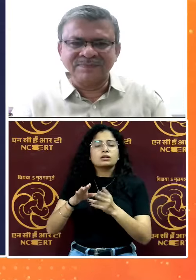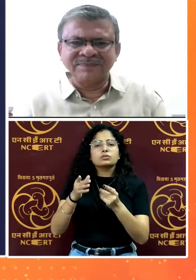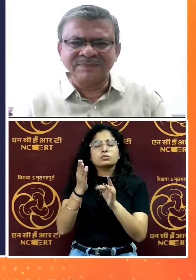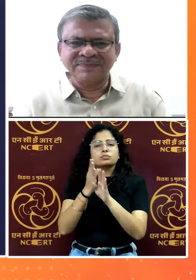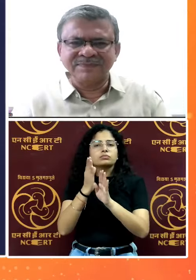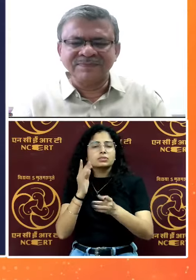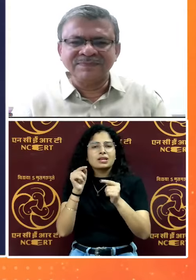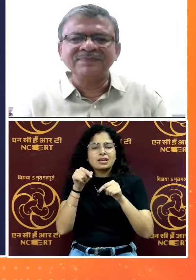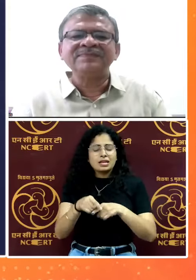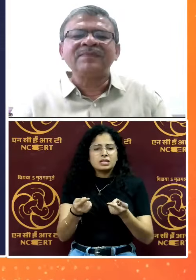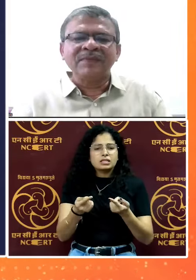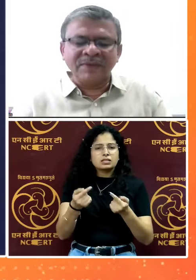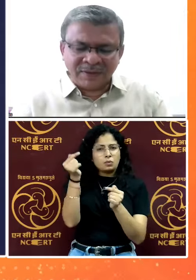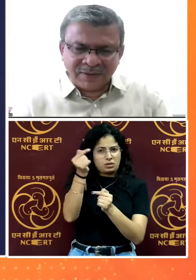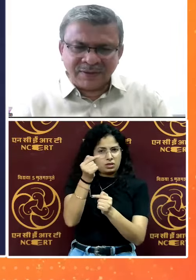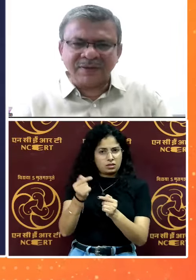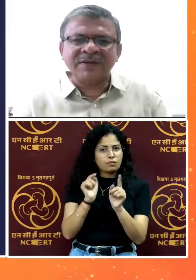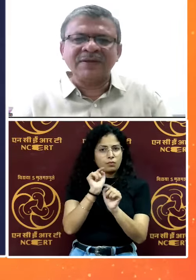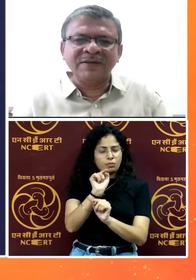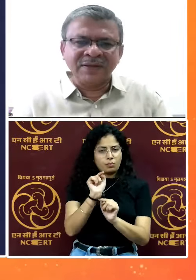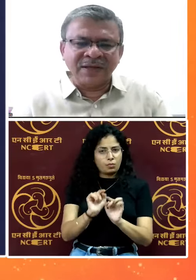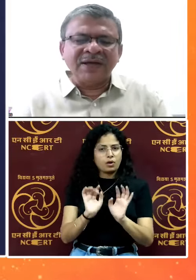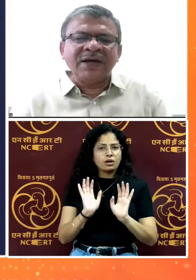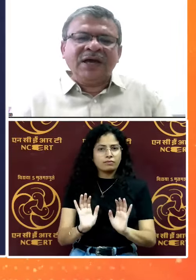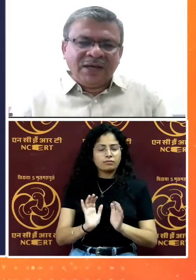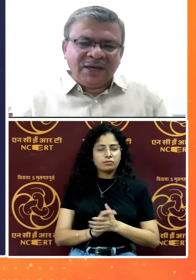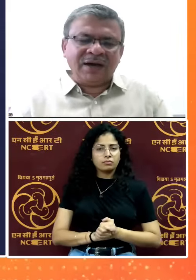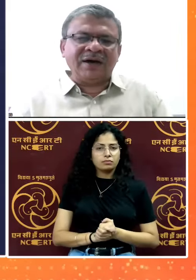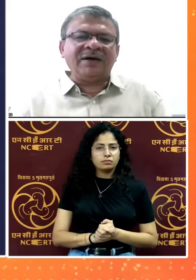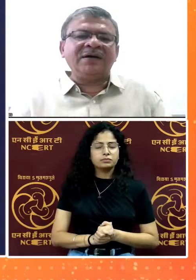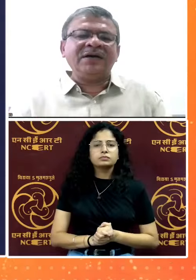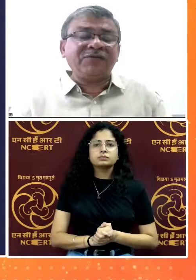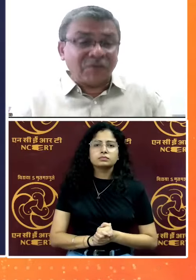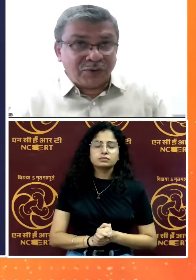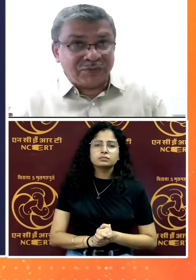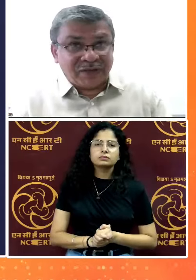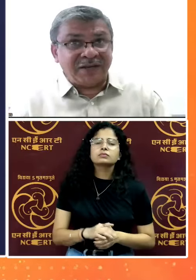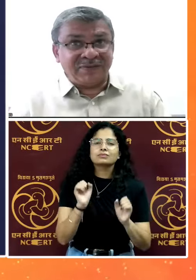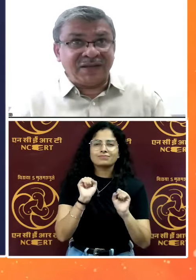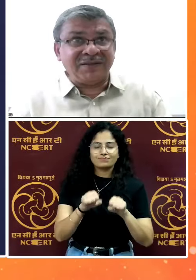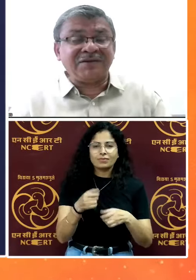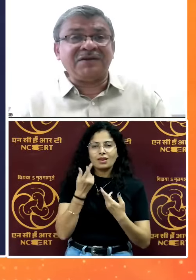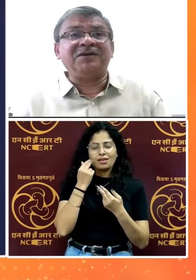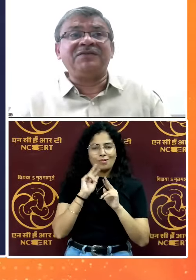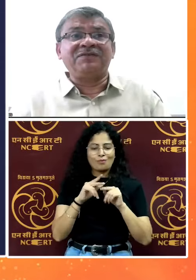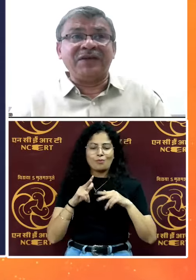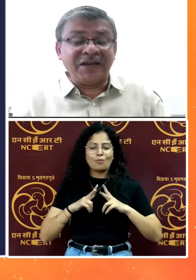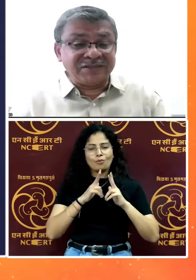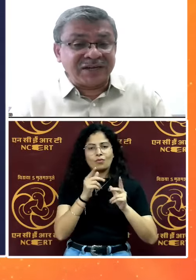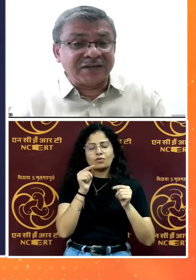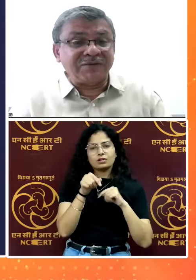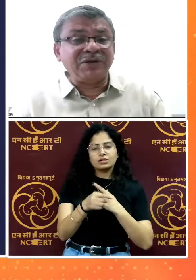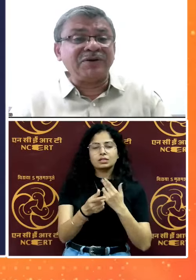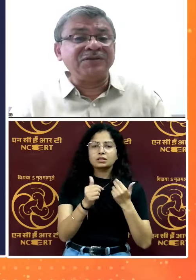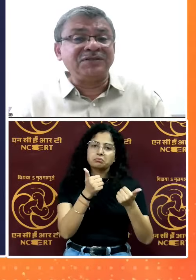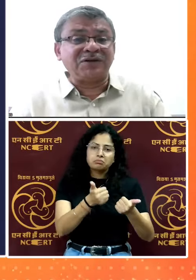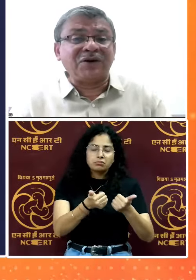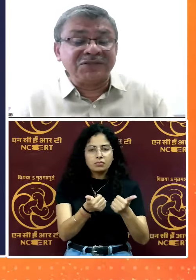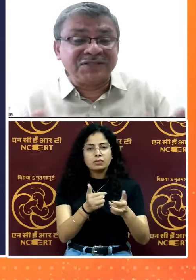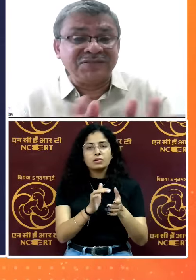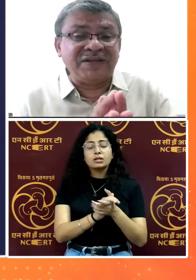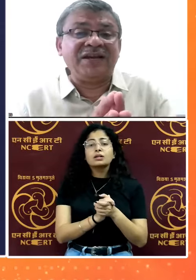any limitations of this induction loop system? Yes, of course. When I say that, it is very attractive